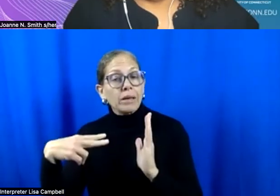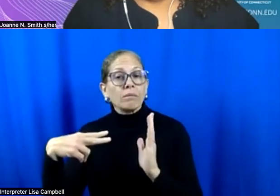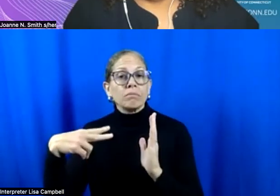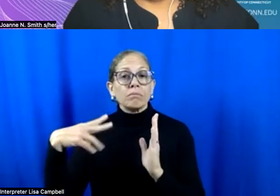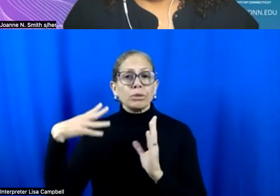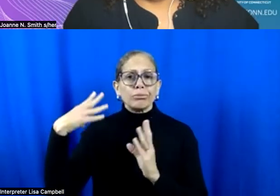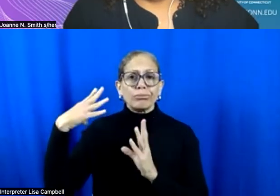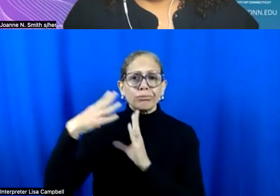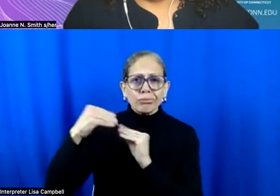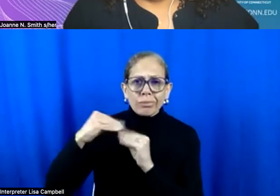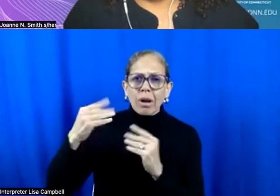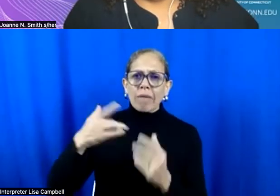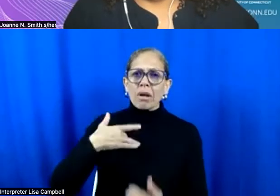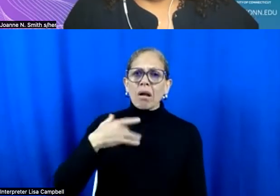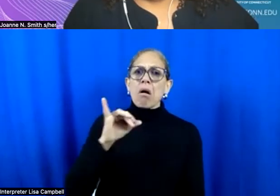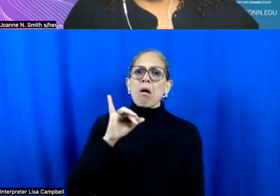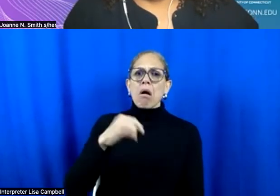and feel affirmed